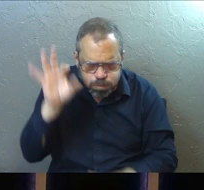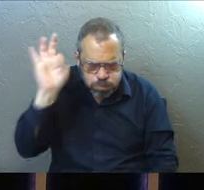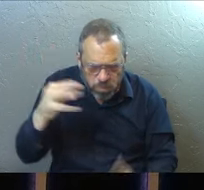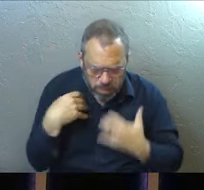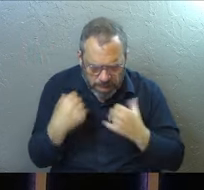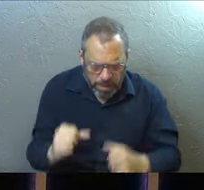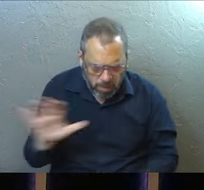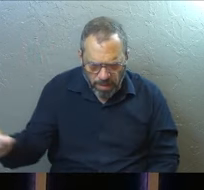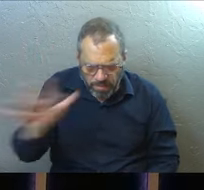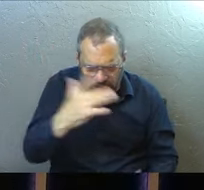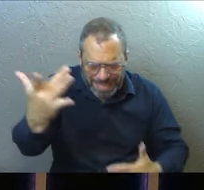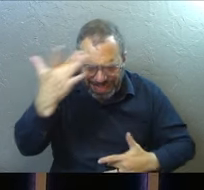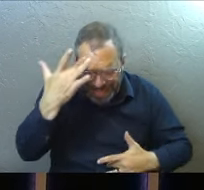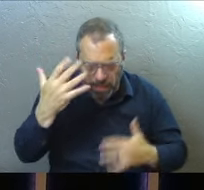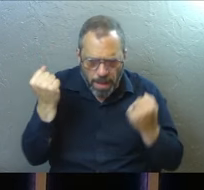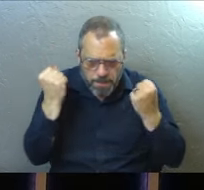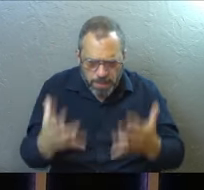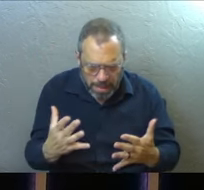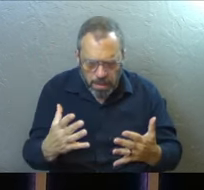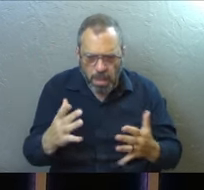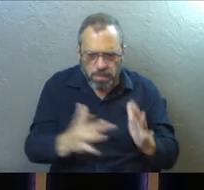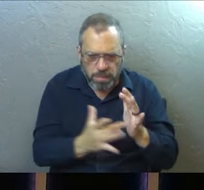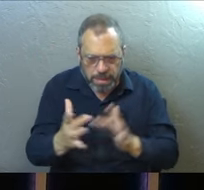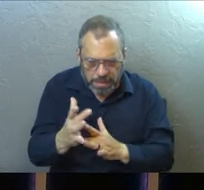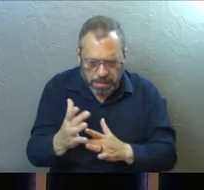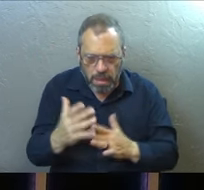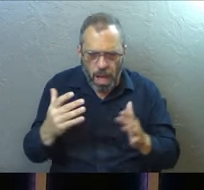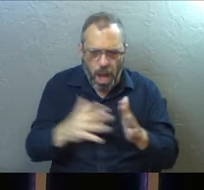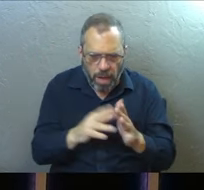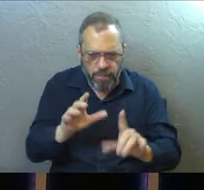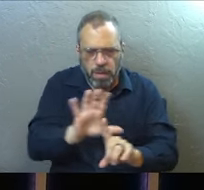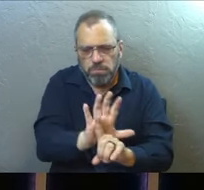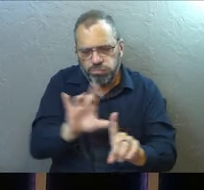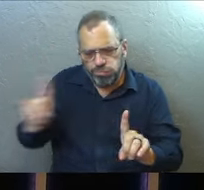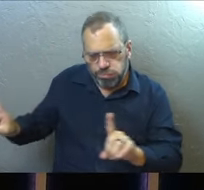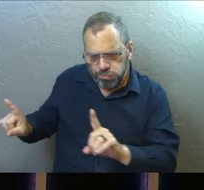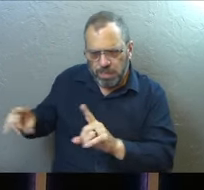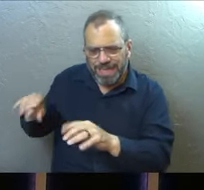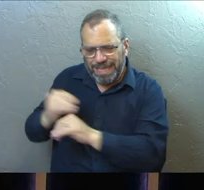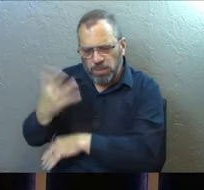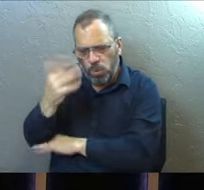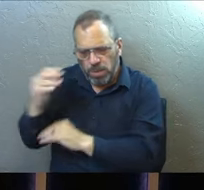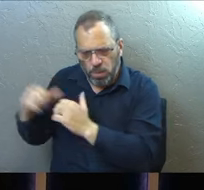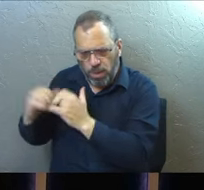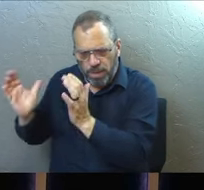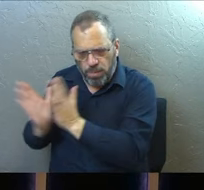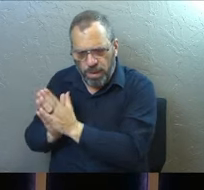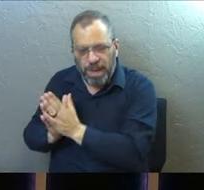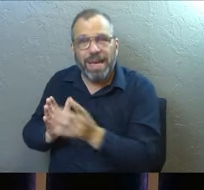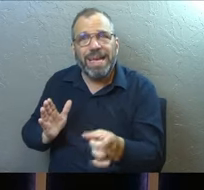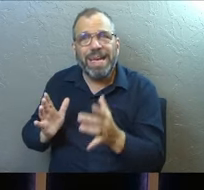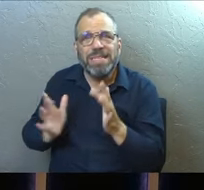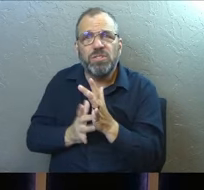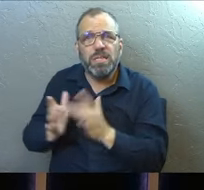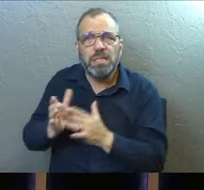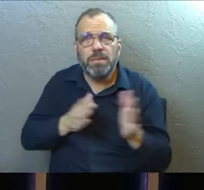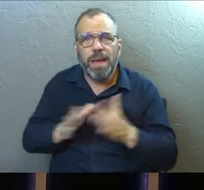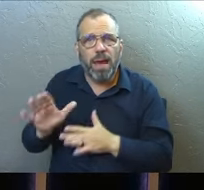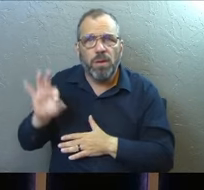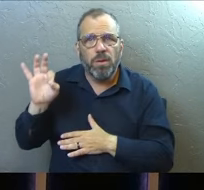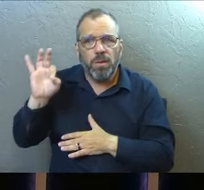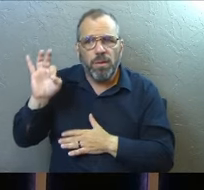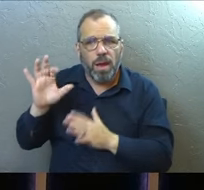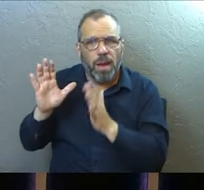to be healed of their diseases. Verse 16, but Jesus often withdrew to the wilderness for prayer. This is a pattern in Jesus'